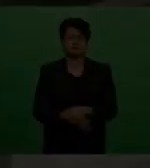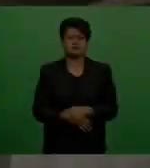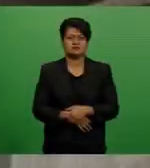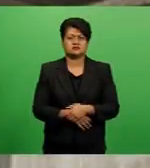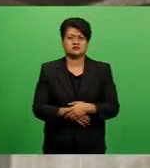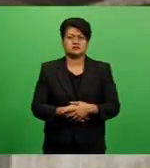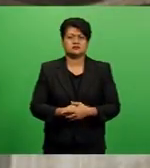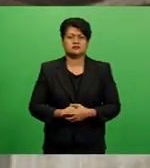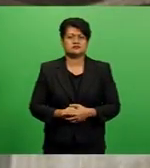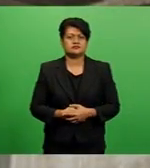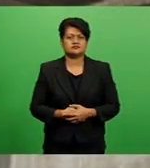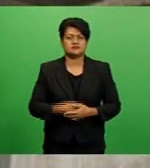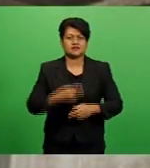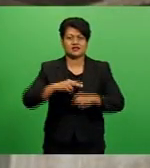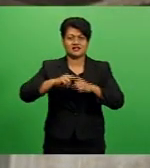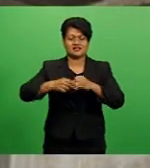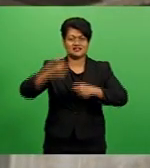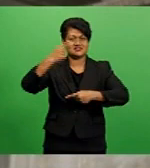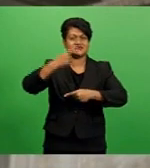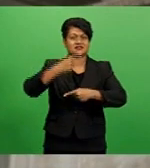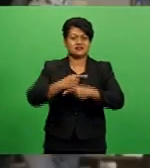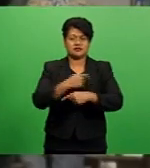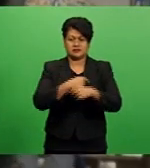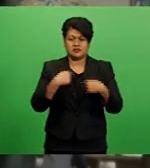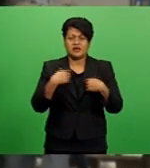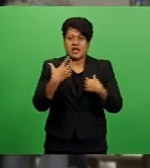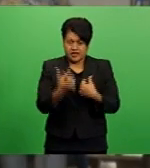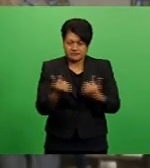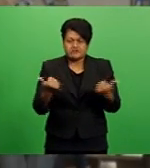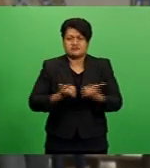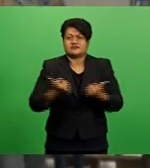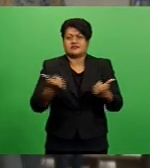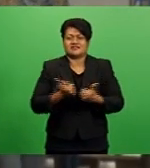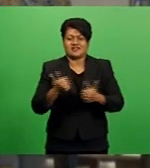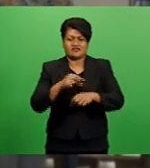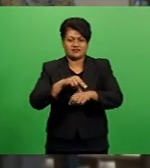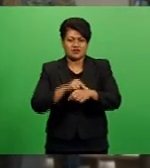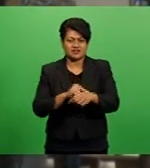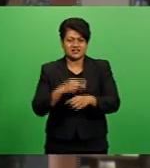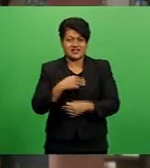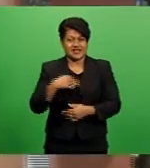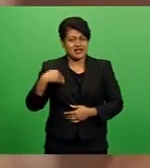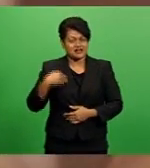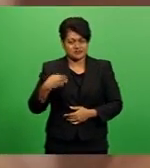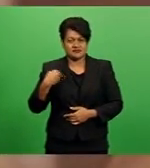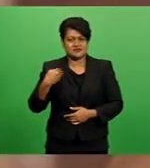2. In the news tonight, we have enough doctors, says Health Minister.